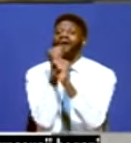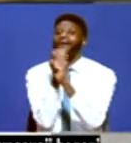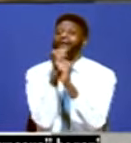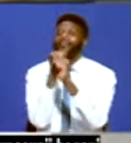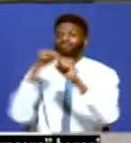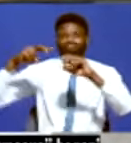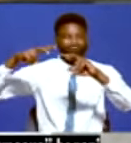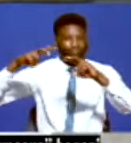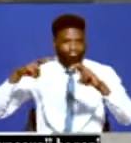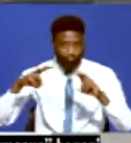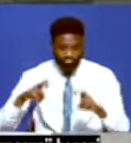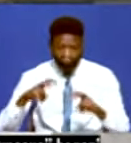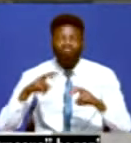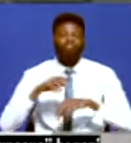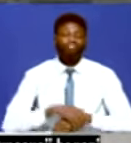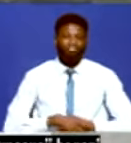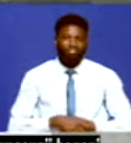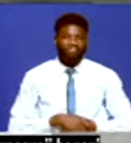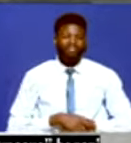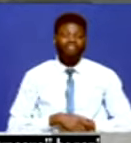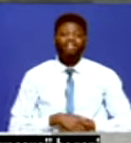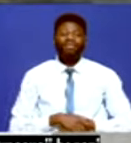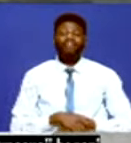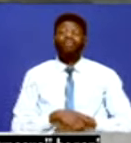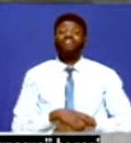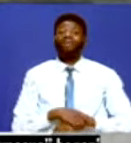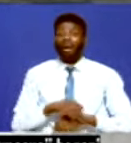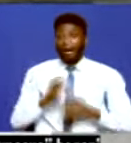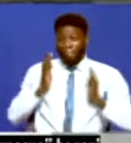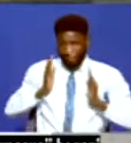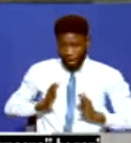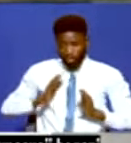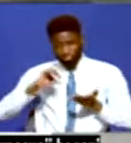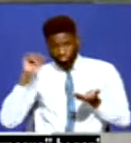And they were led by the Good Samaritan to the house